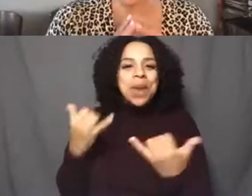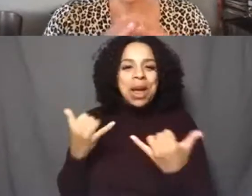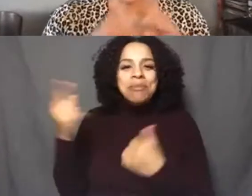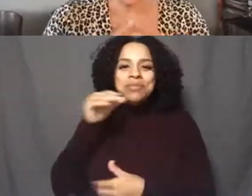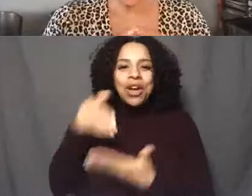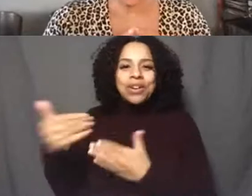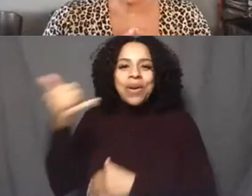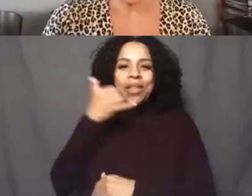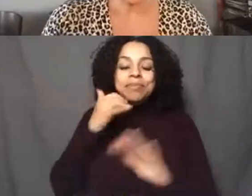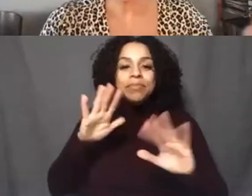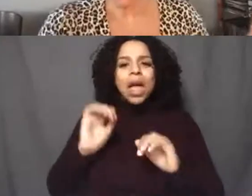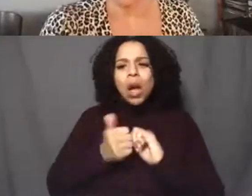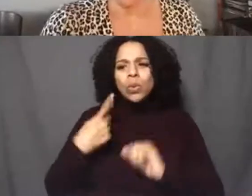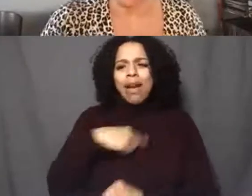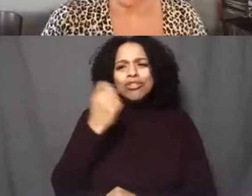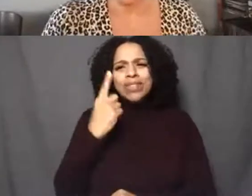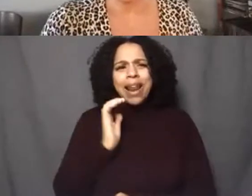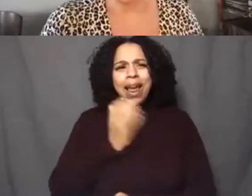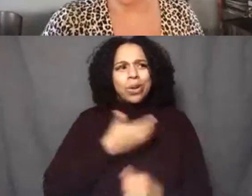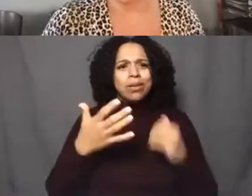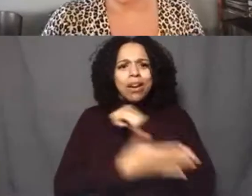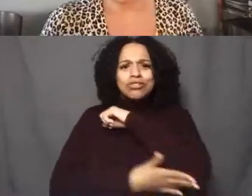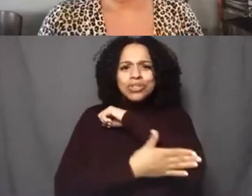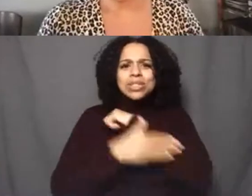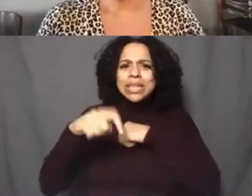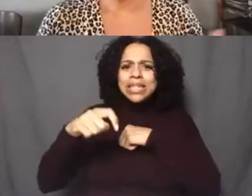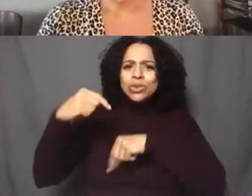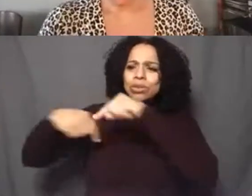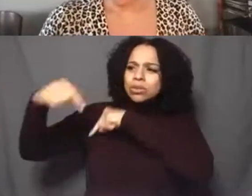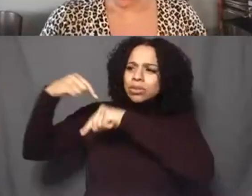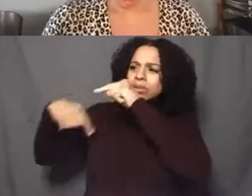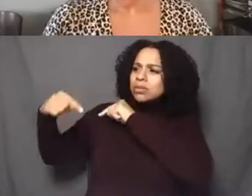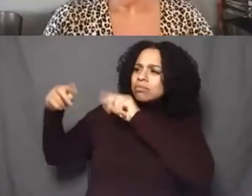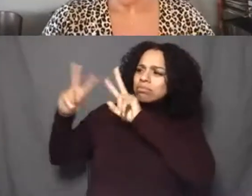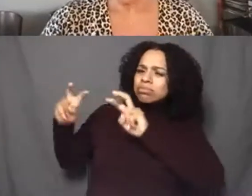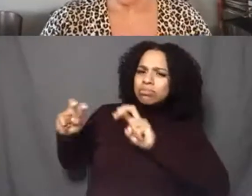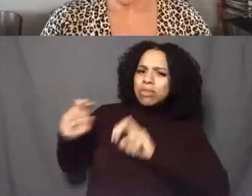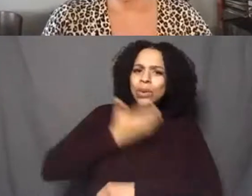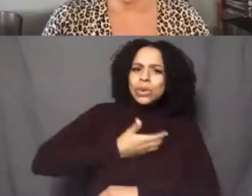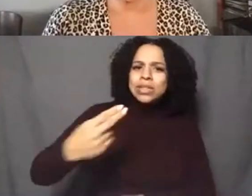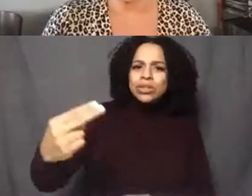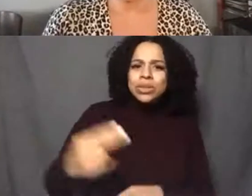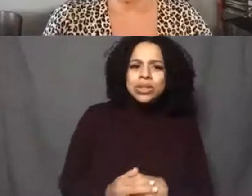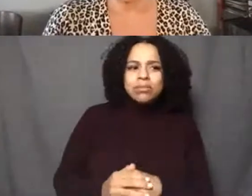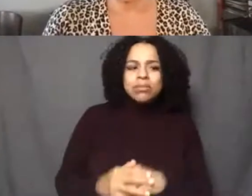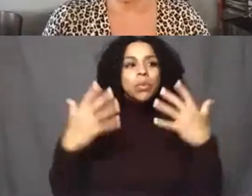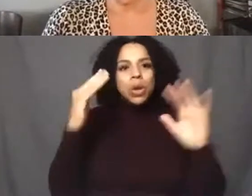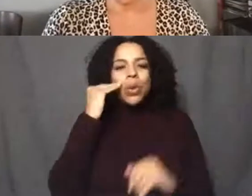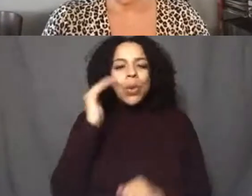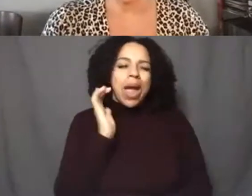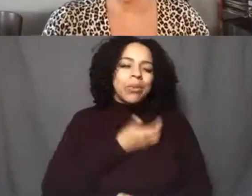we live in if we're not going back and understanding that history. Now, we know that our society in